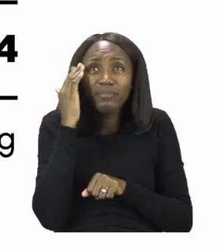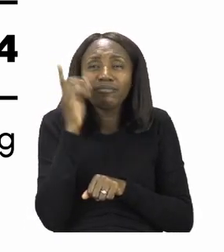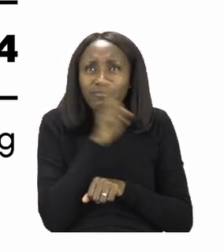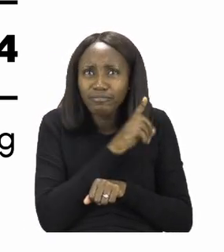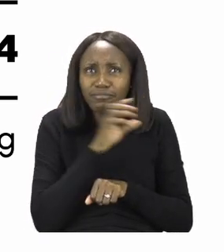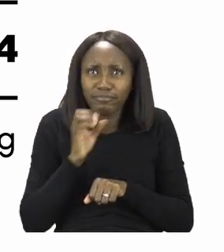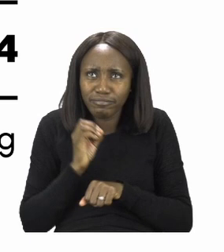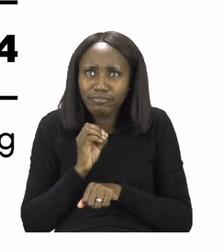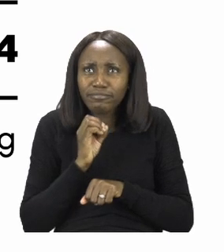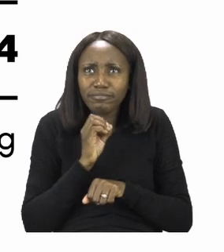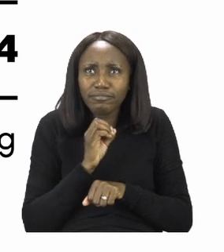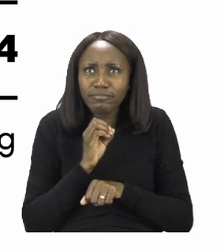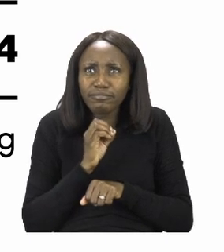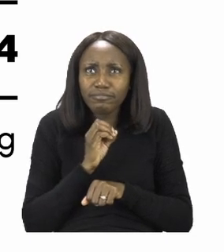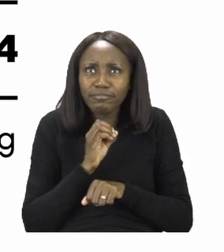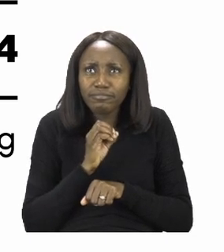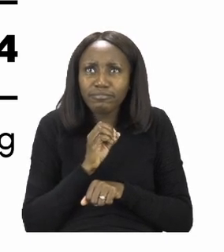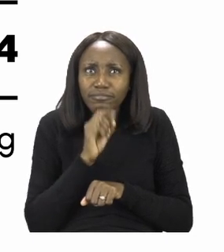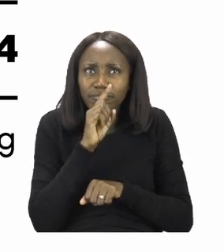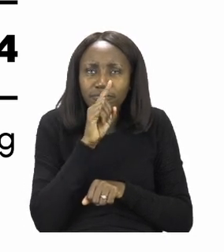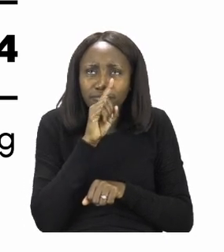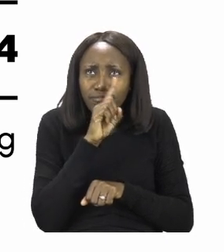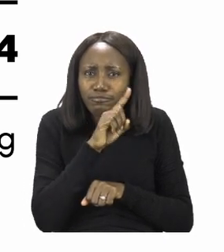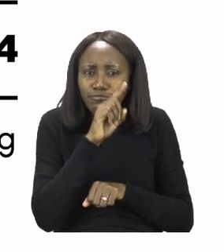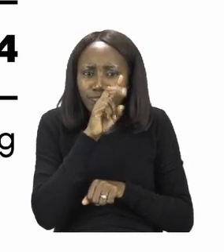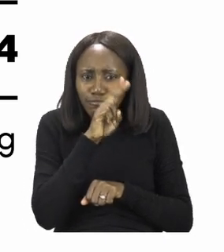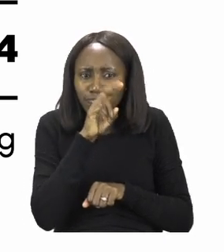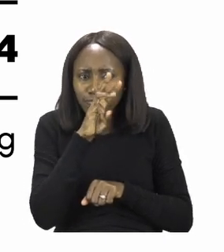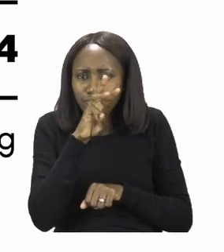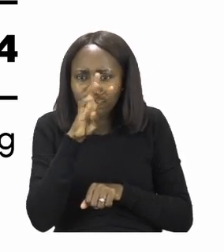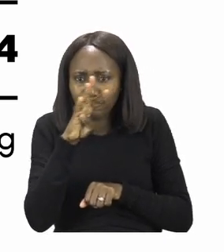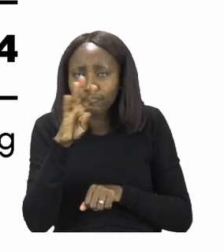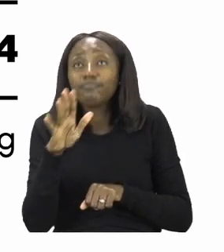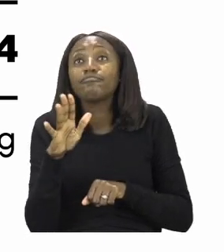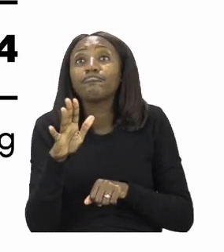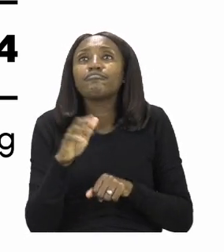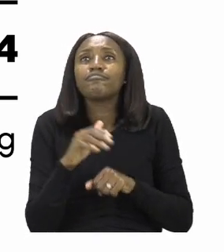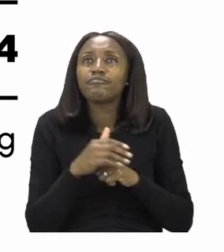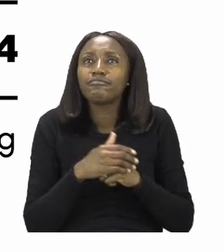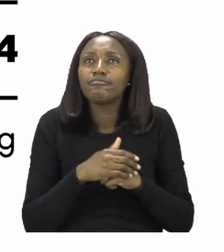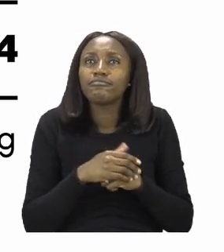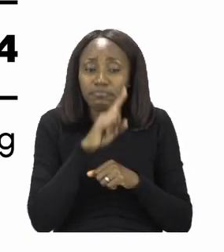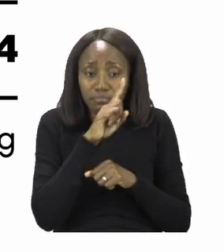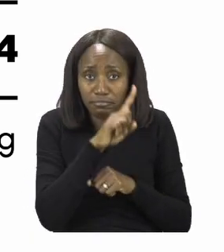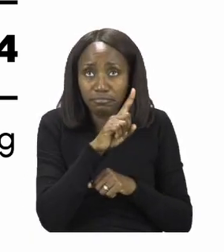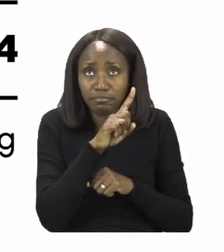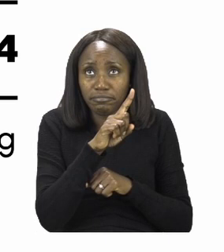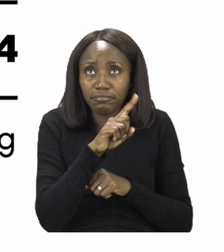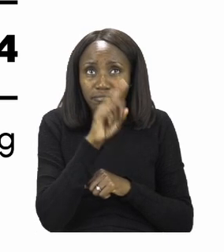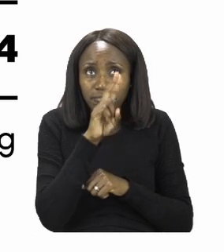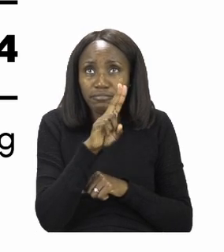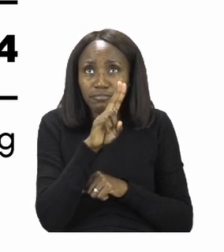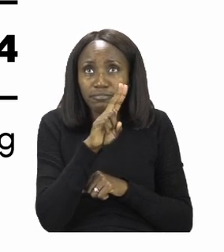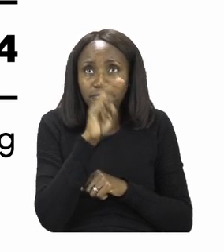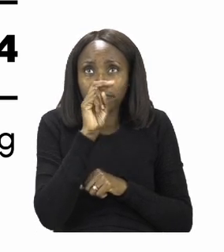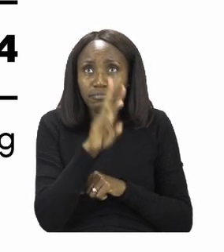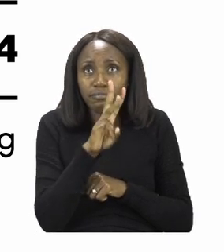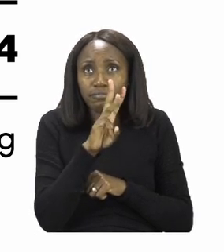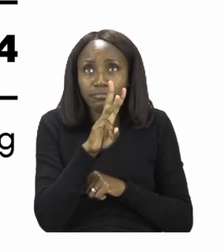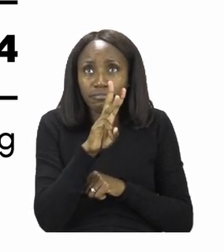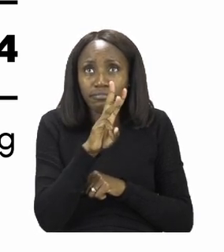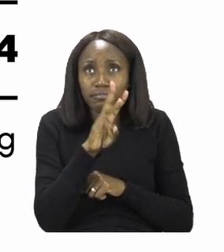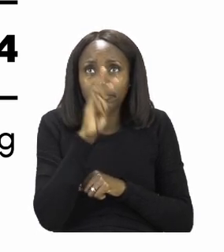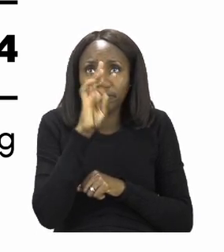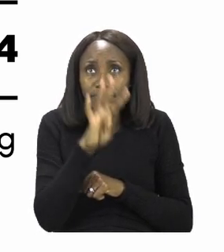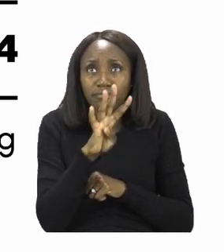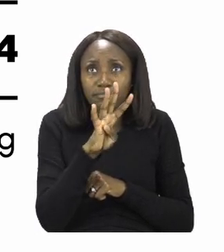apples. So we are going to count all of the apples. 1, 2,